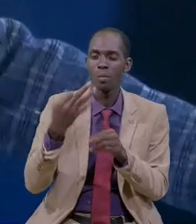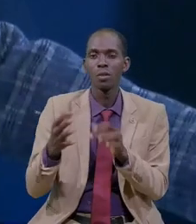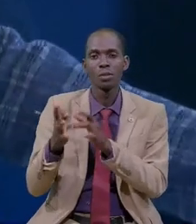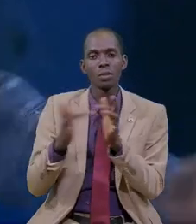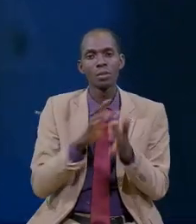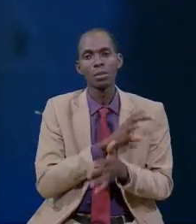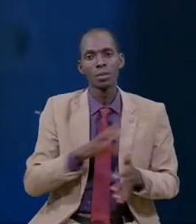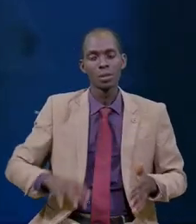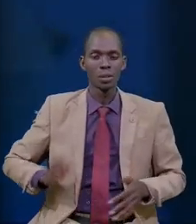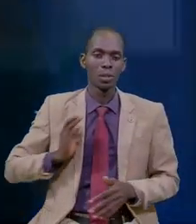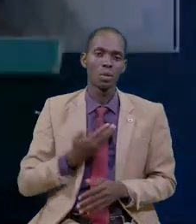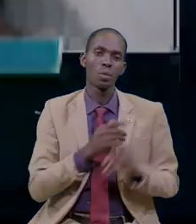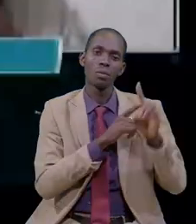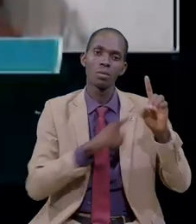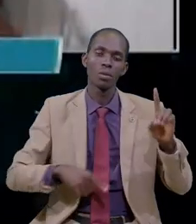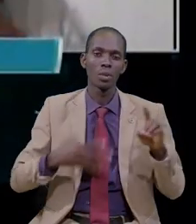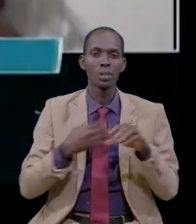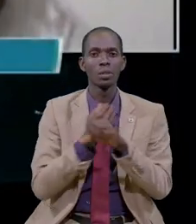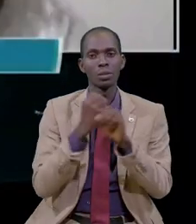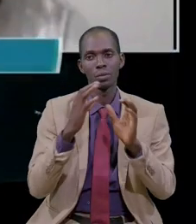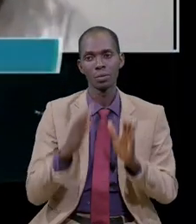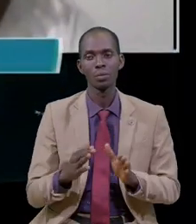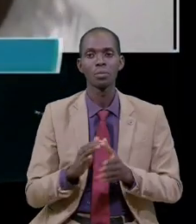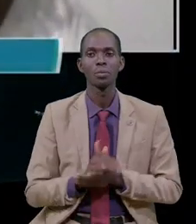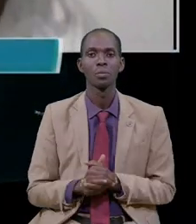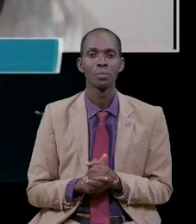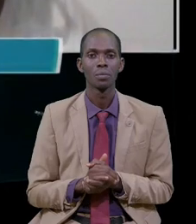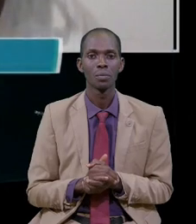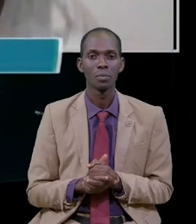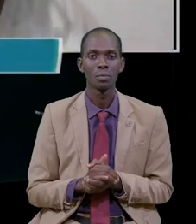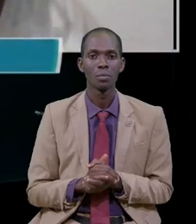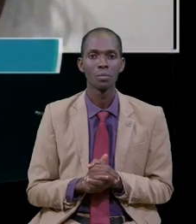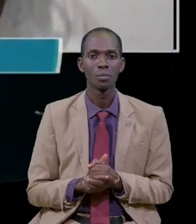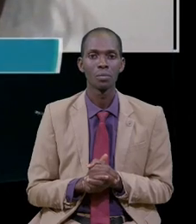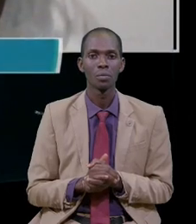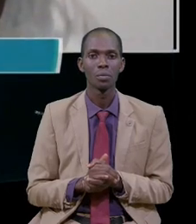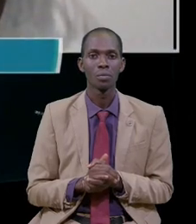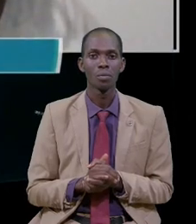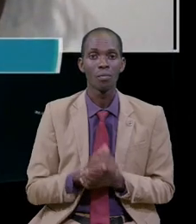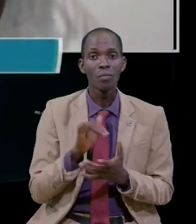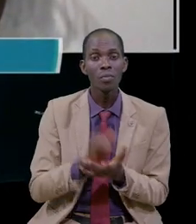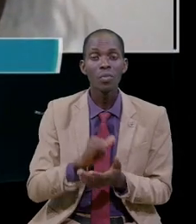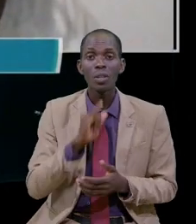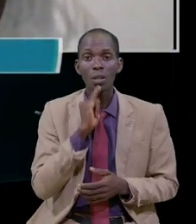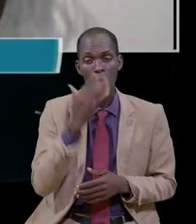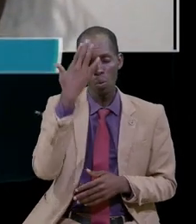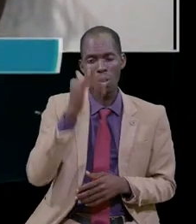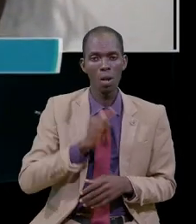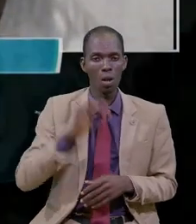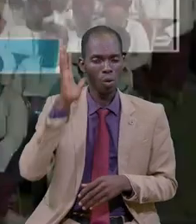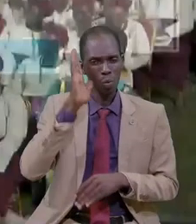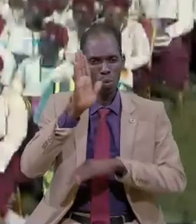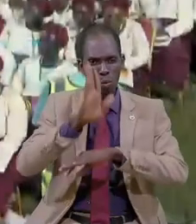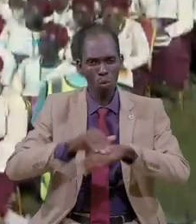Christ, our Lord and Savior. Vous avez confiance en notre Seigneur Sauveur Jésus-Christ. That's why I'll be calling on you tonight. C'est pourquoi je vous invite